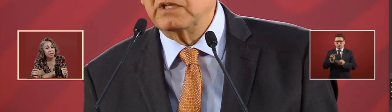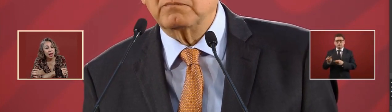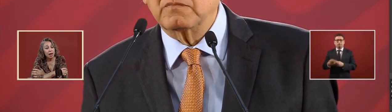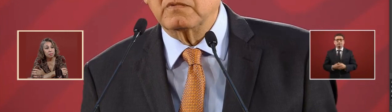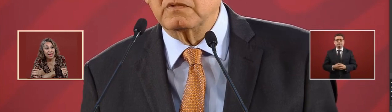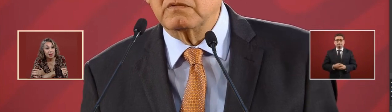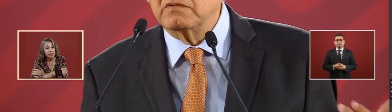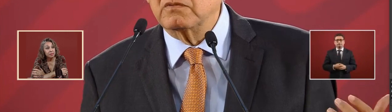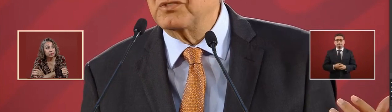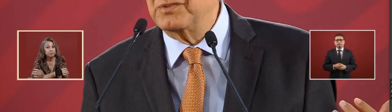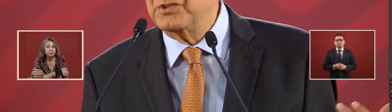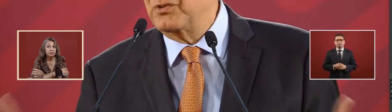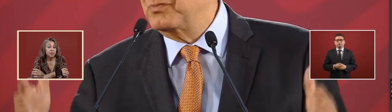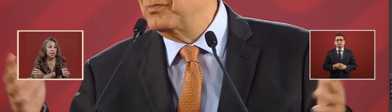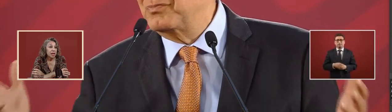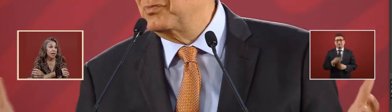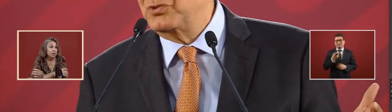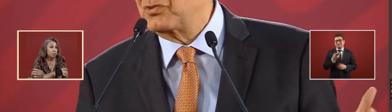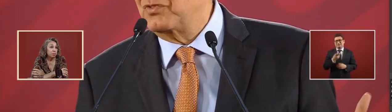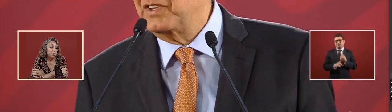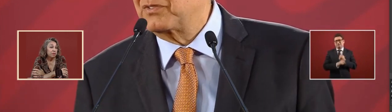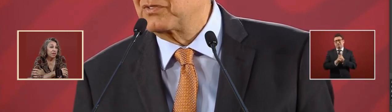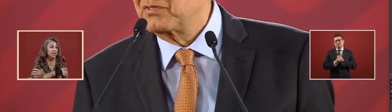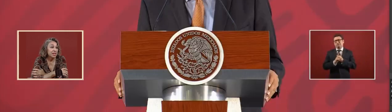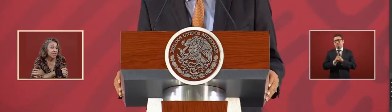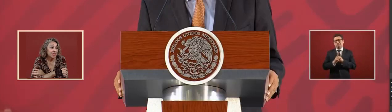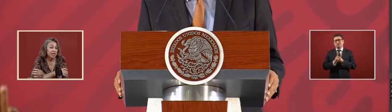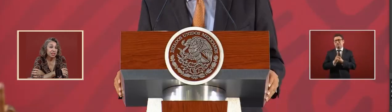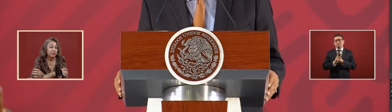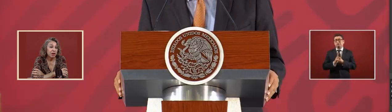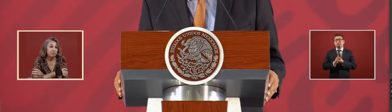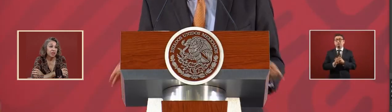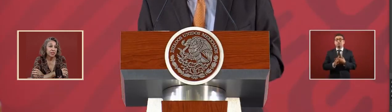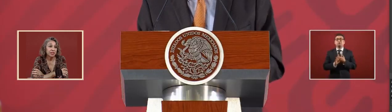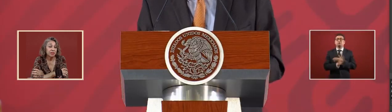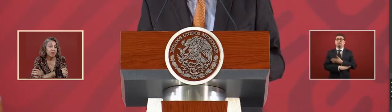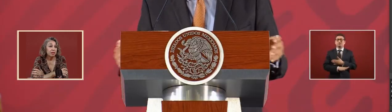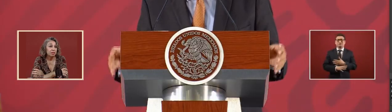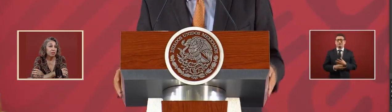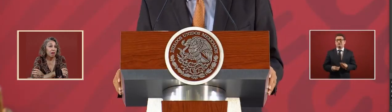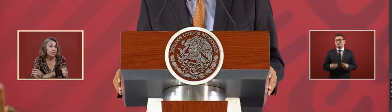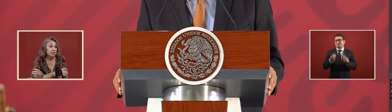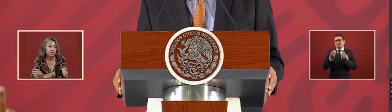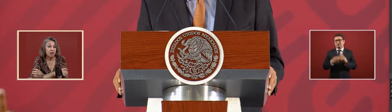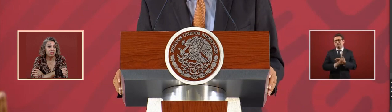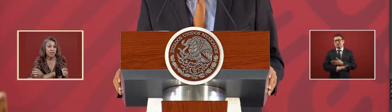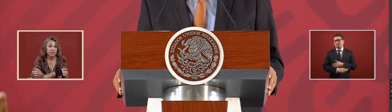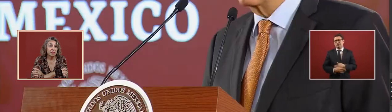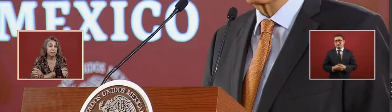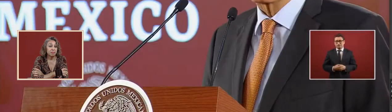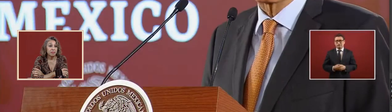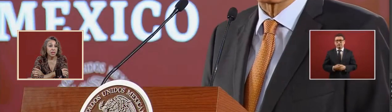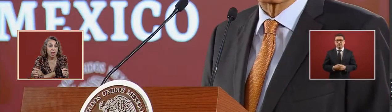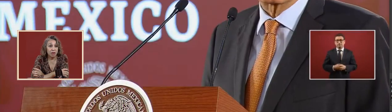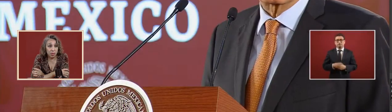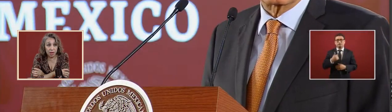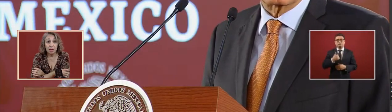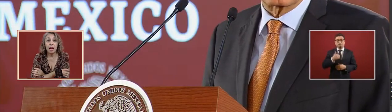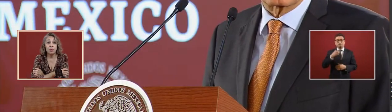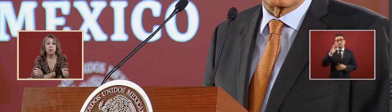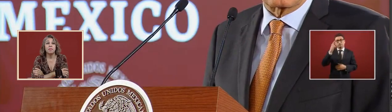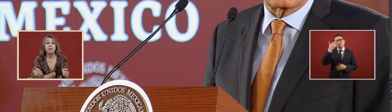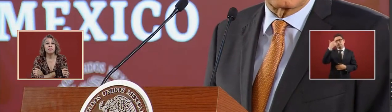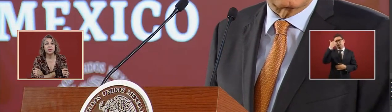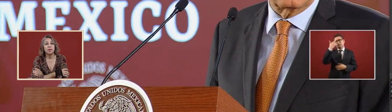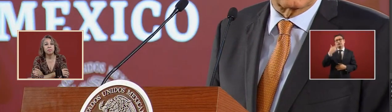manner, method. Nos evitó and it prevented us lots of conflicts. Conflictos. Lots of conflicts. Recordé